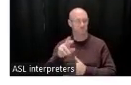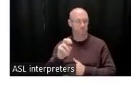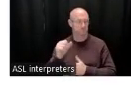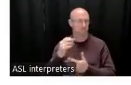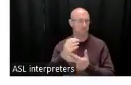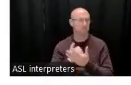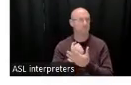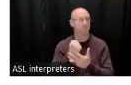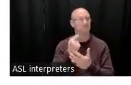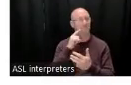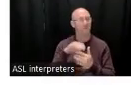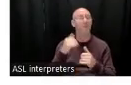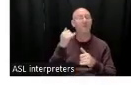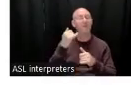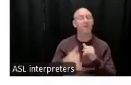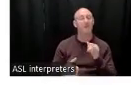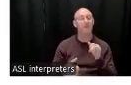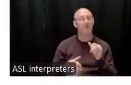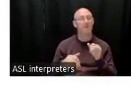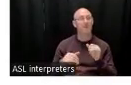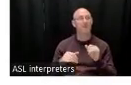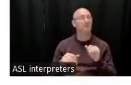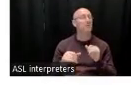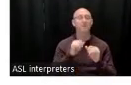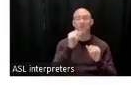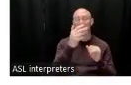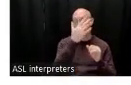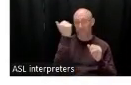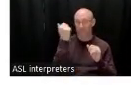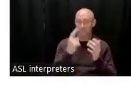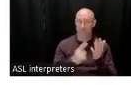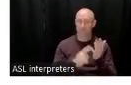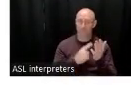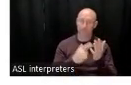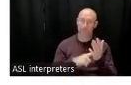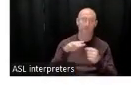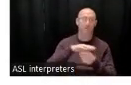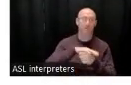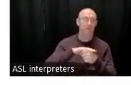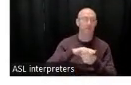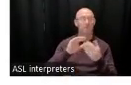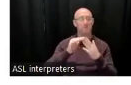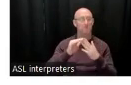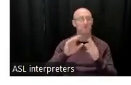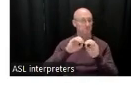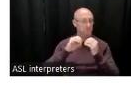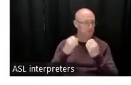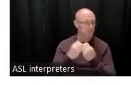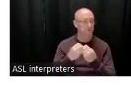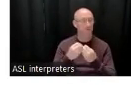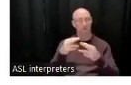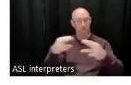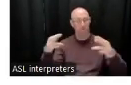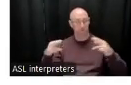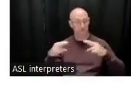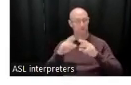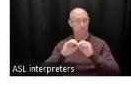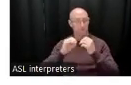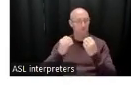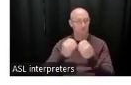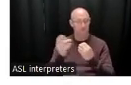that. Lastly, don't forget that sometimes local community organizations or regional organizations